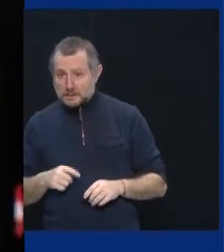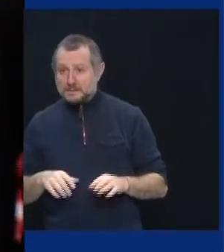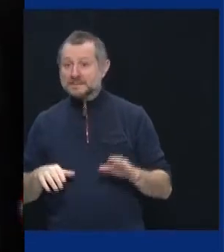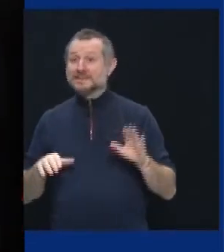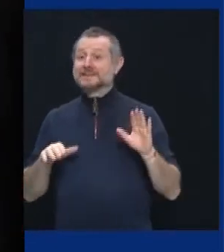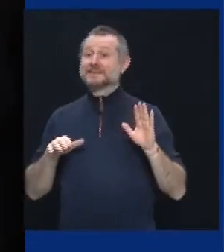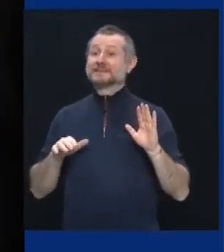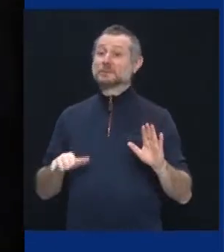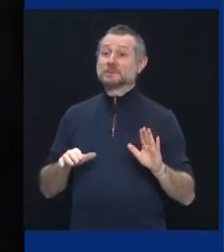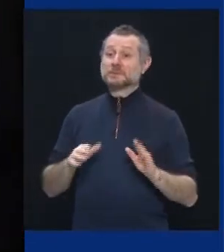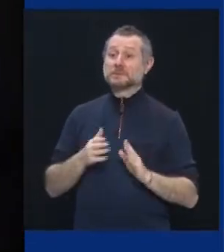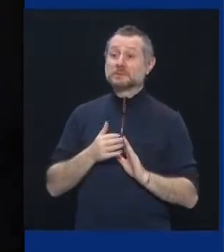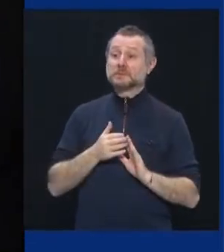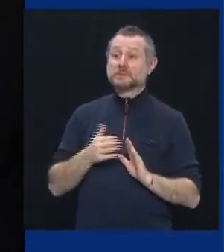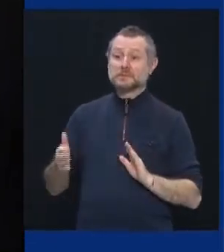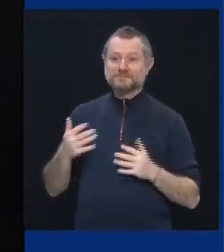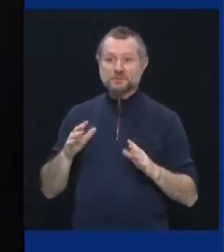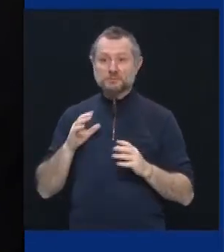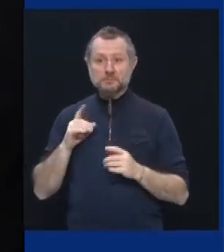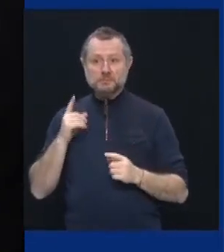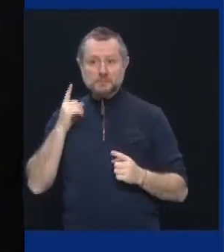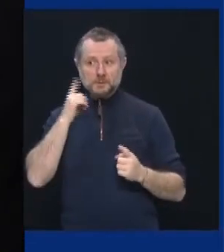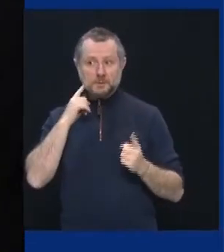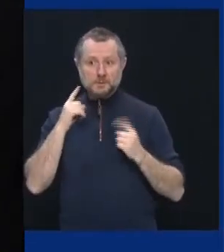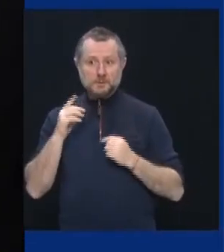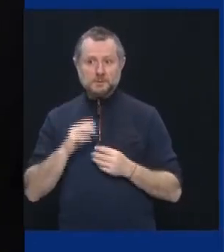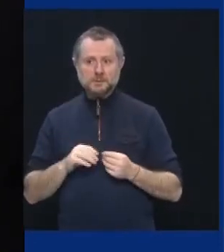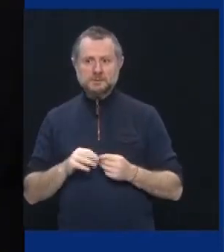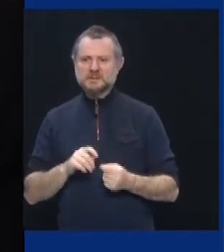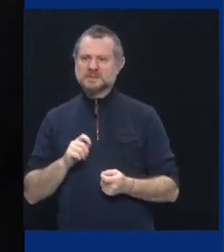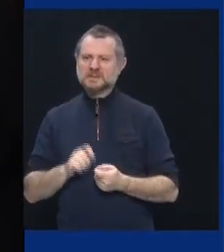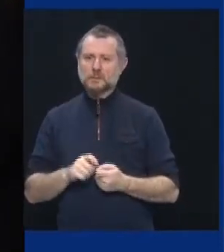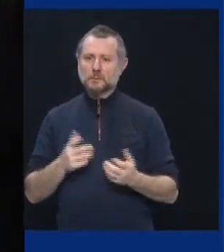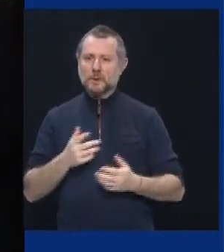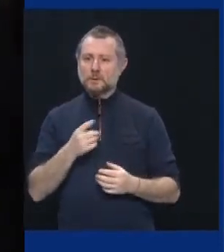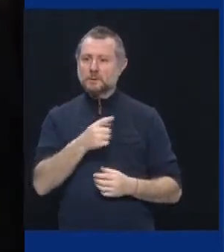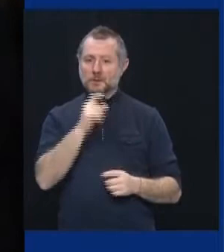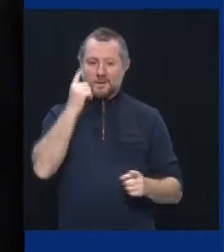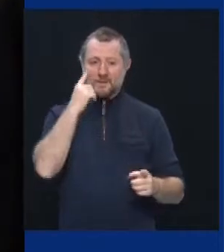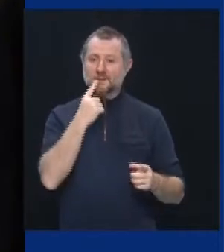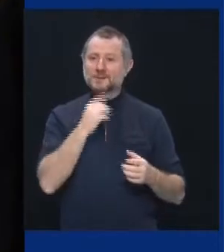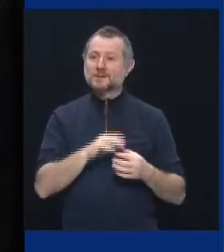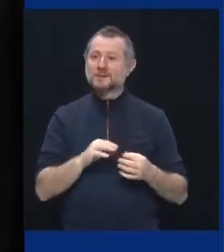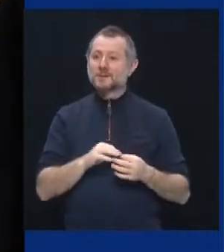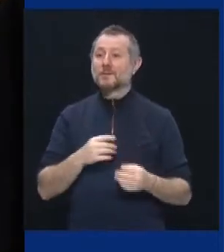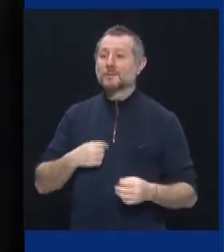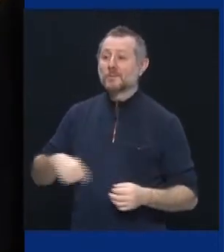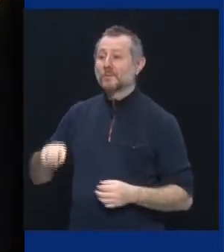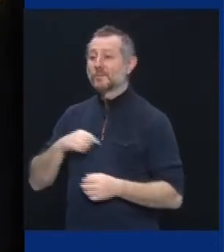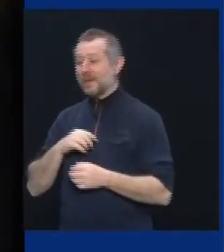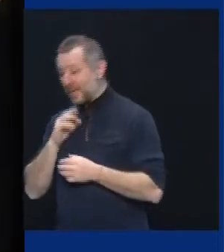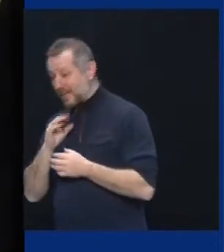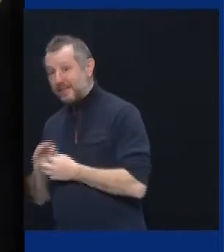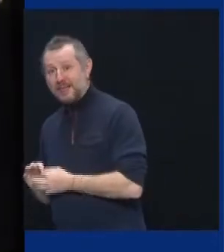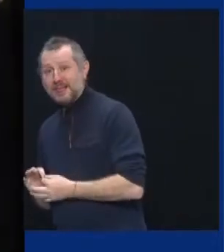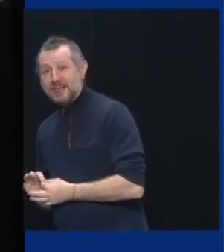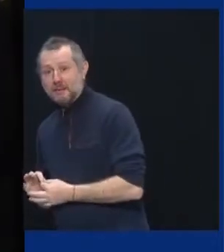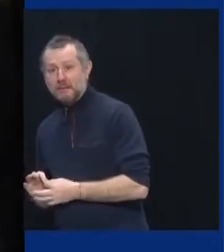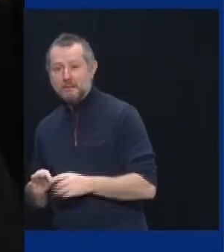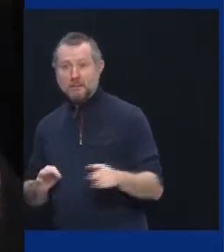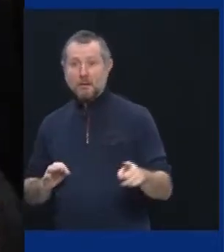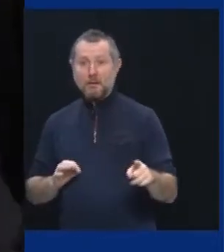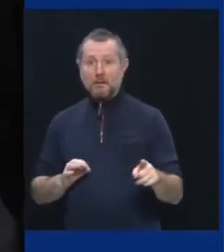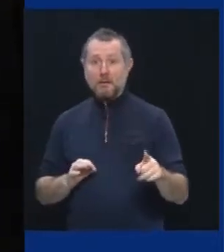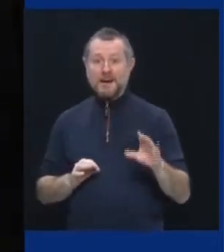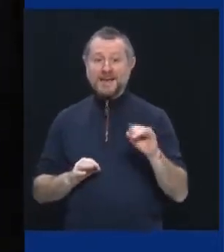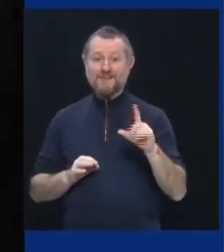has heard exactly what the governor has said, what we've said, what other civil rights leaders have said. And therefore, in the